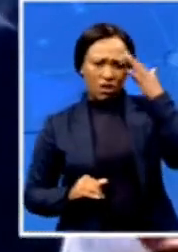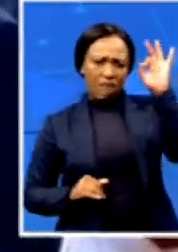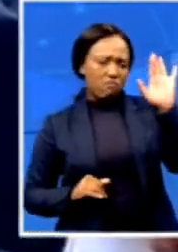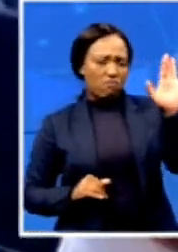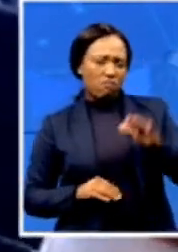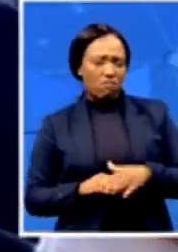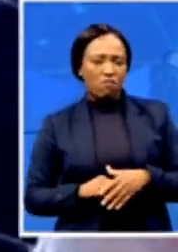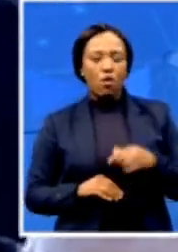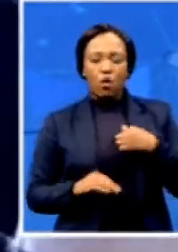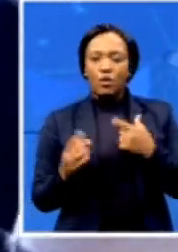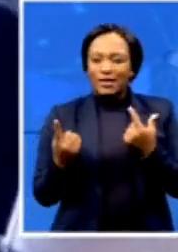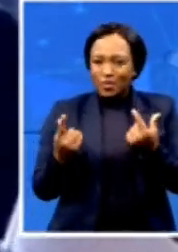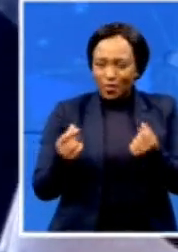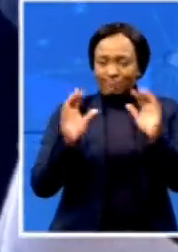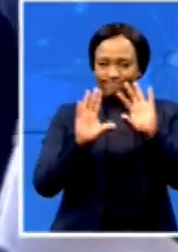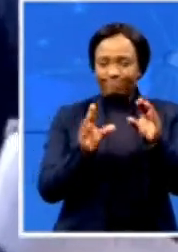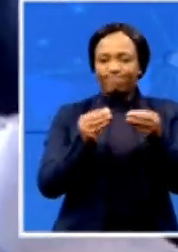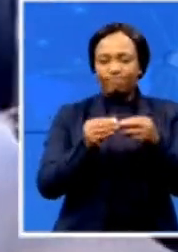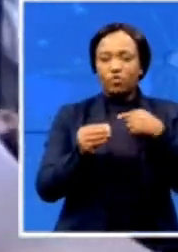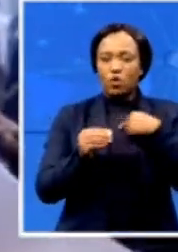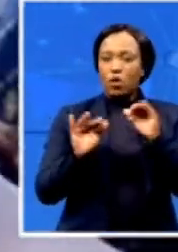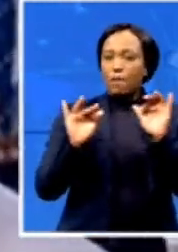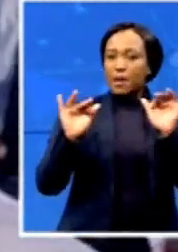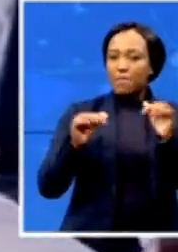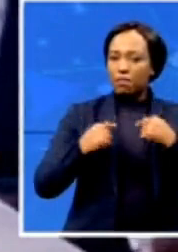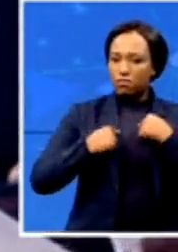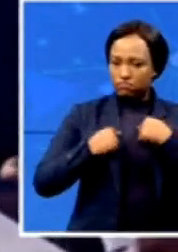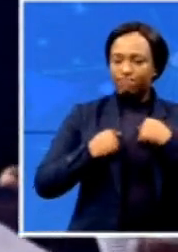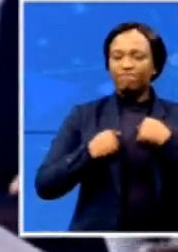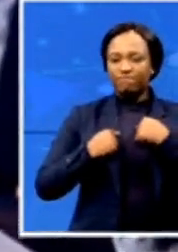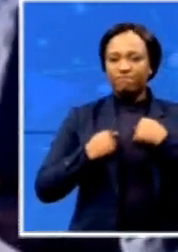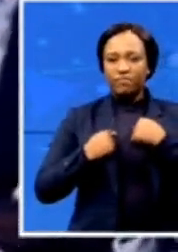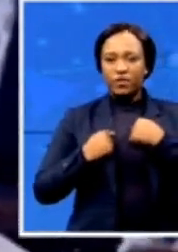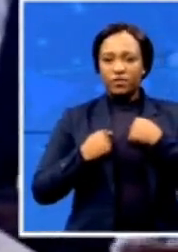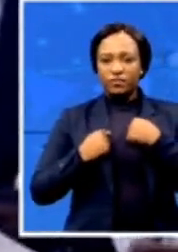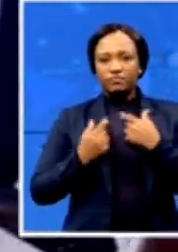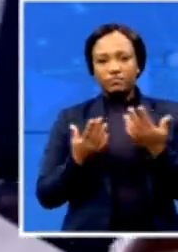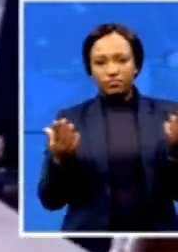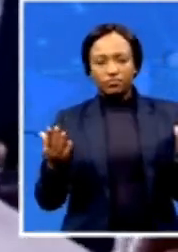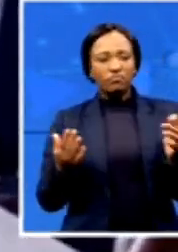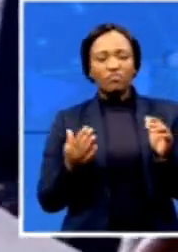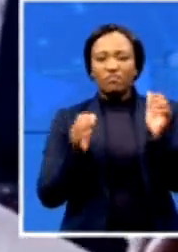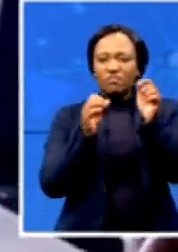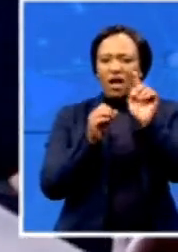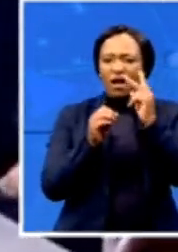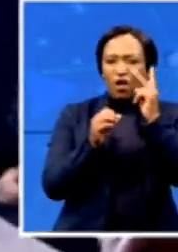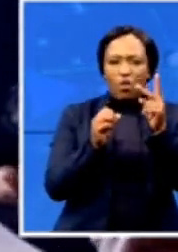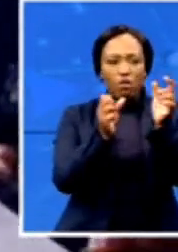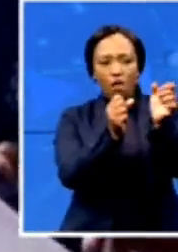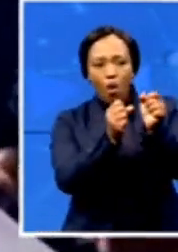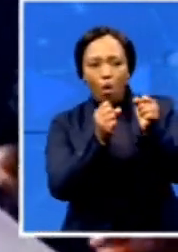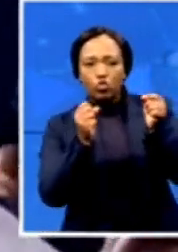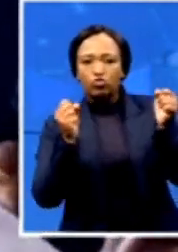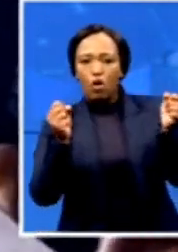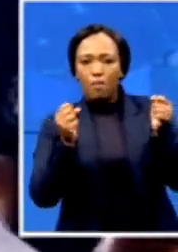power as the people. And then we're saying, look in your wardrobes and identify things that you're no longer using, so that